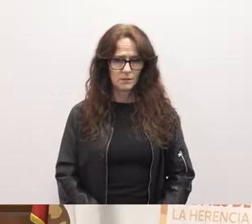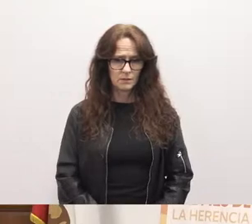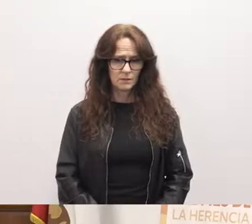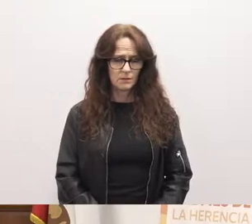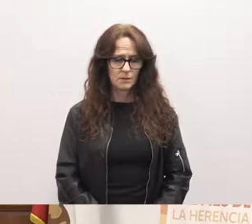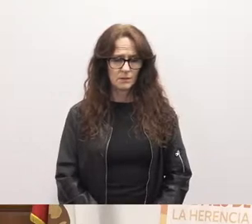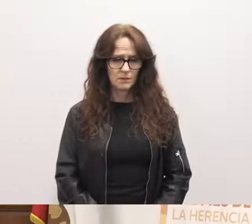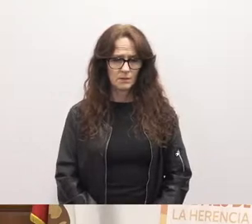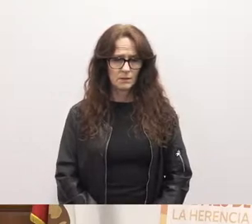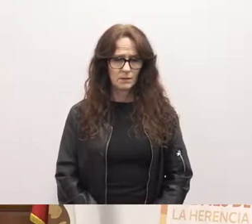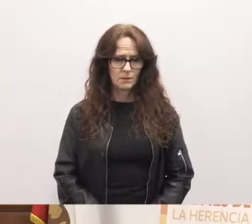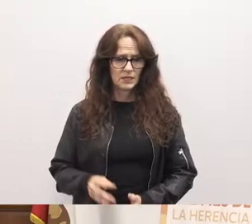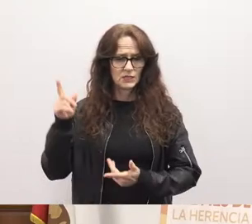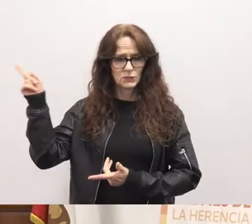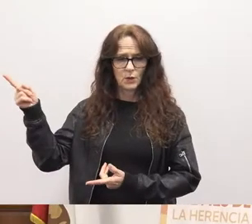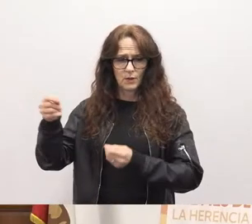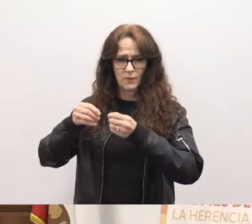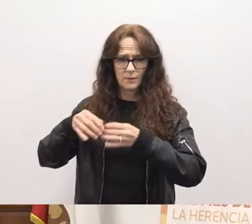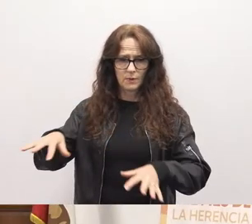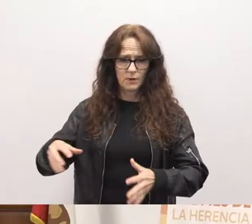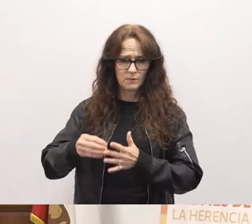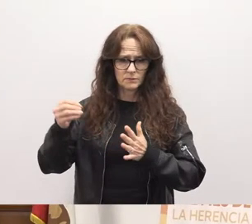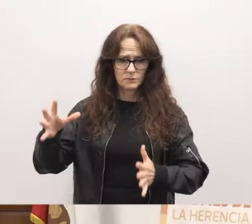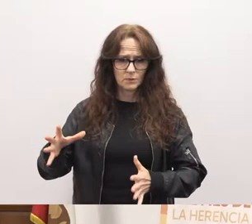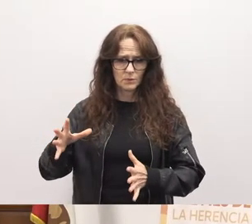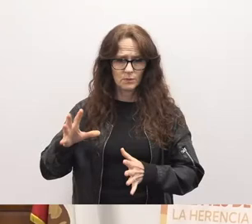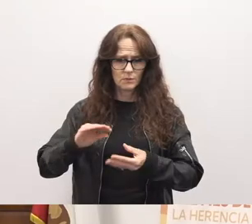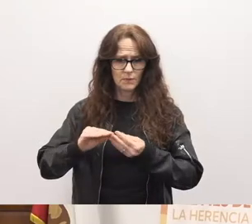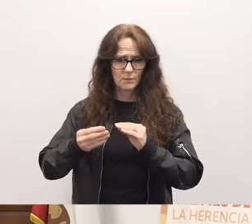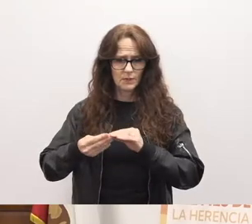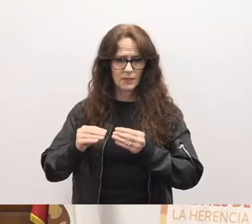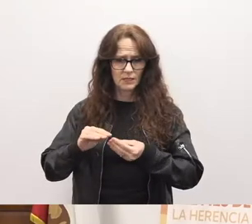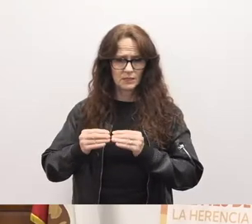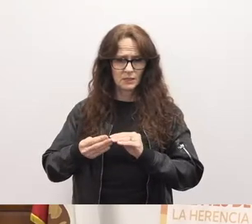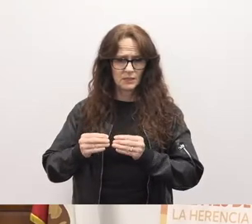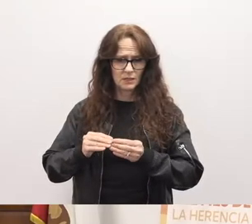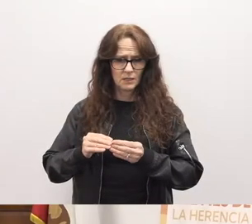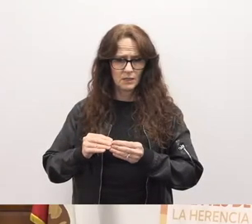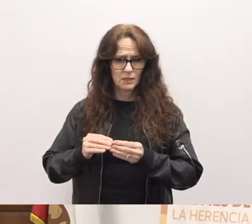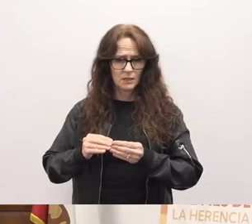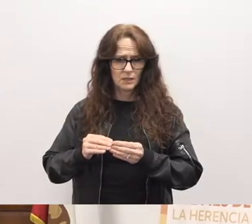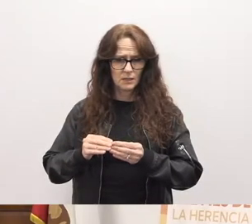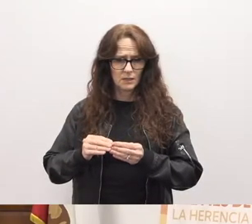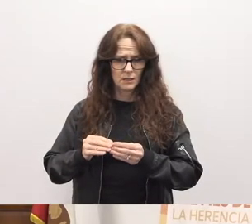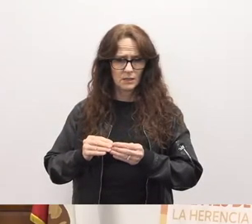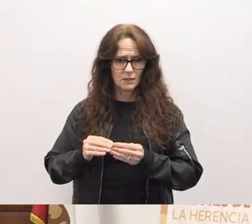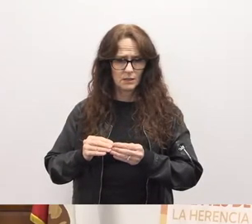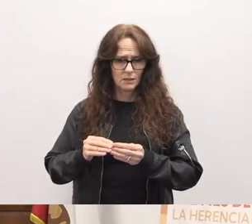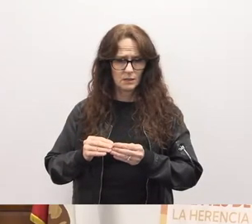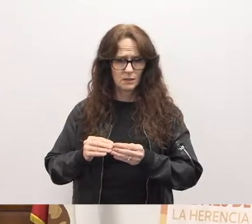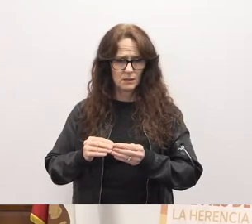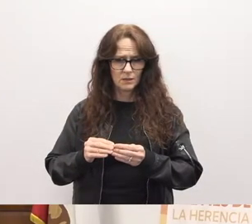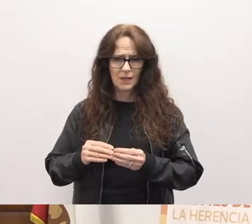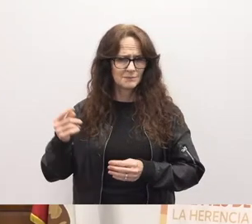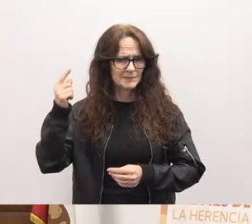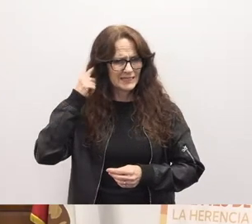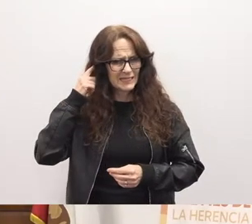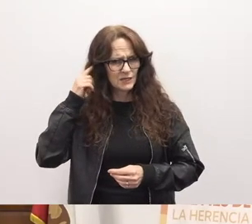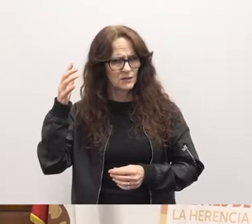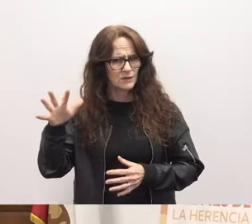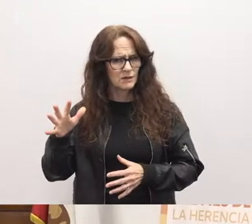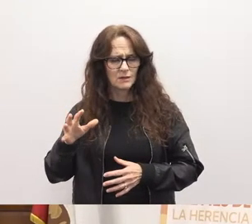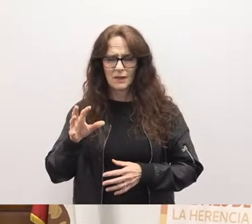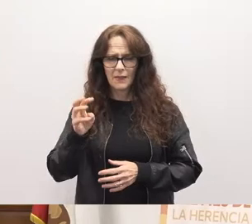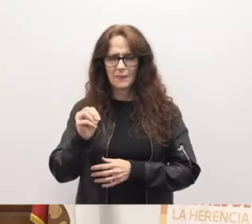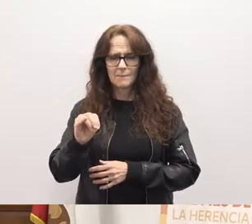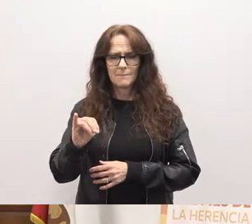showing the breakdown of student population and some of these students in the